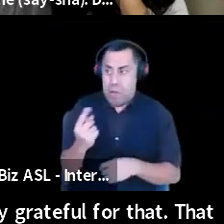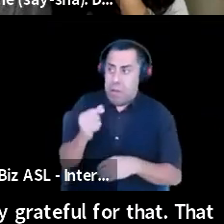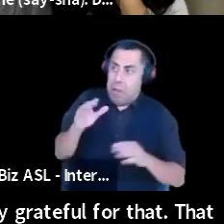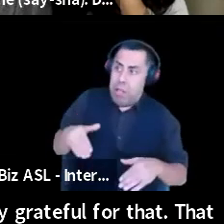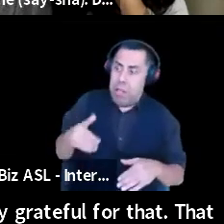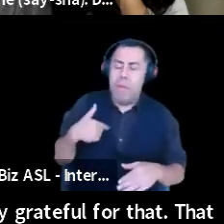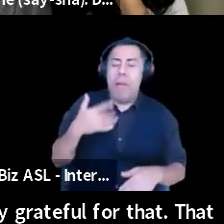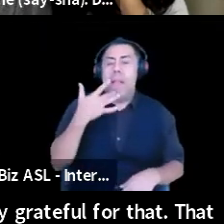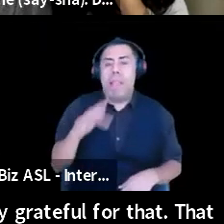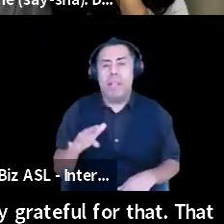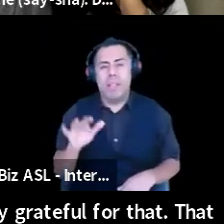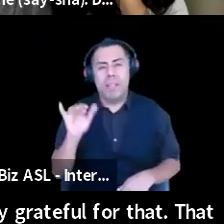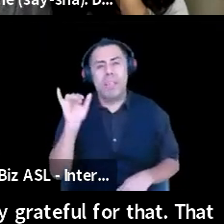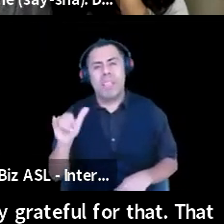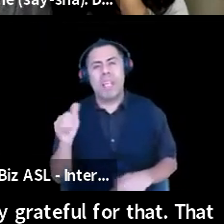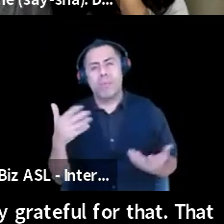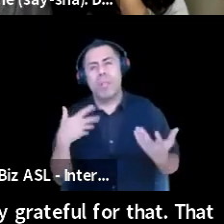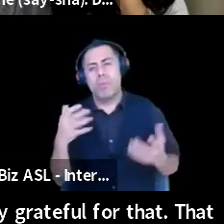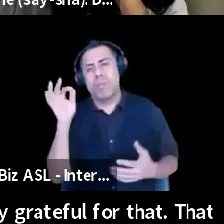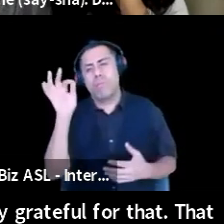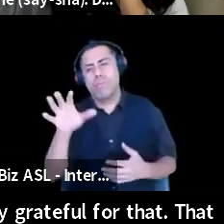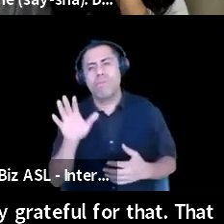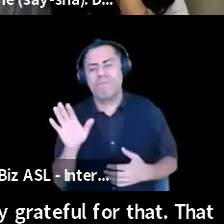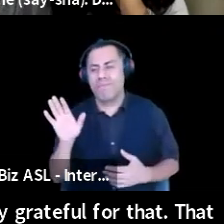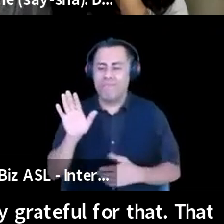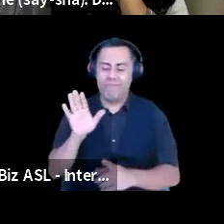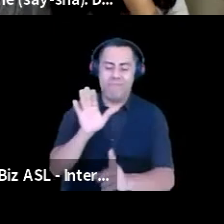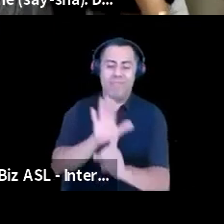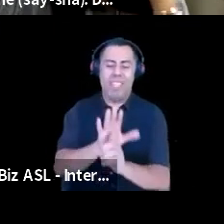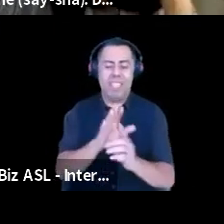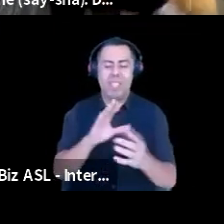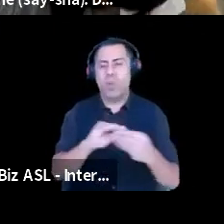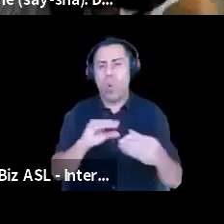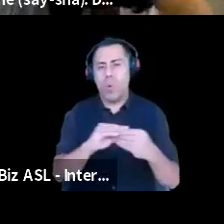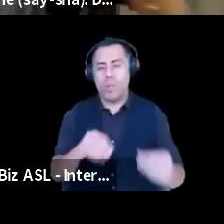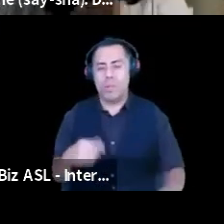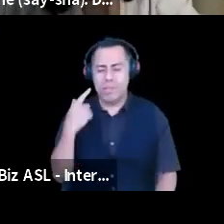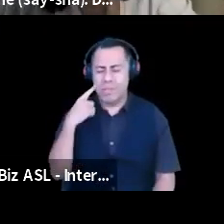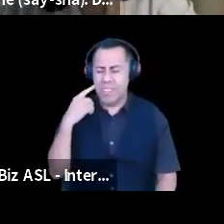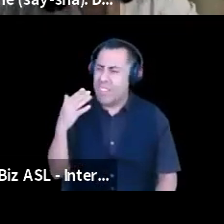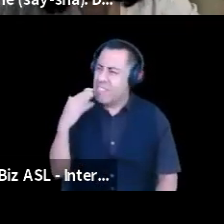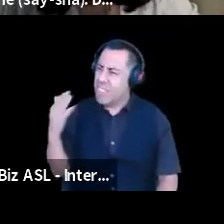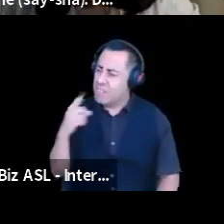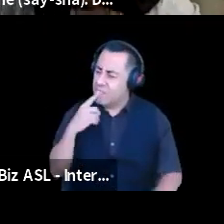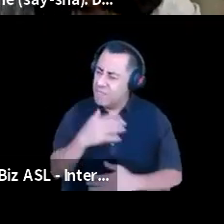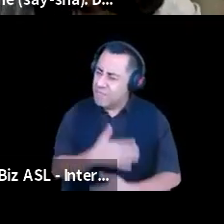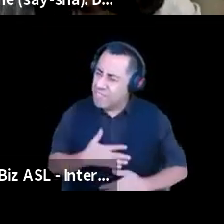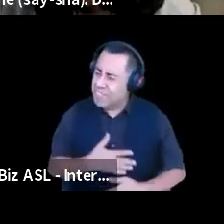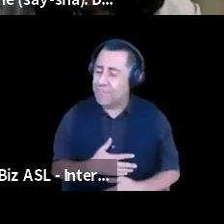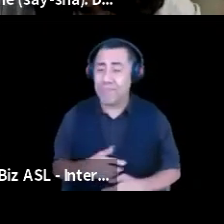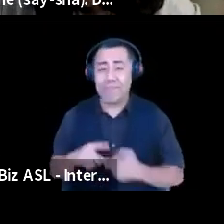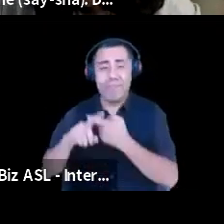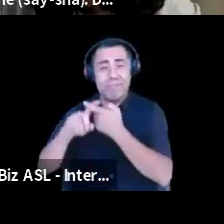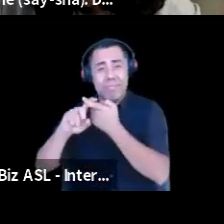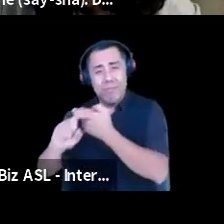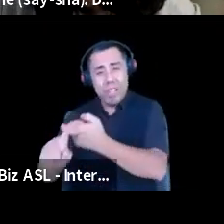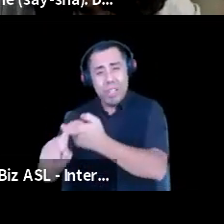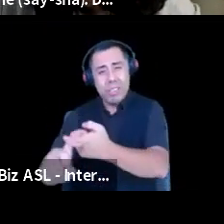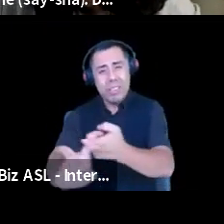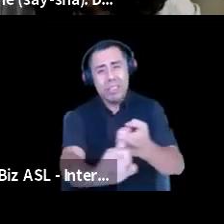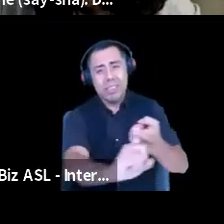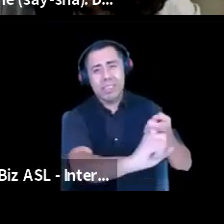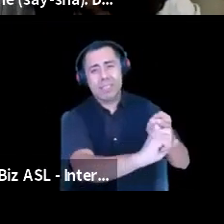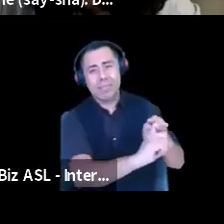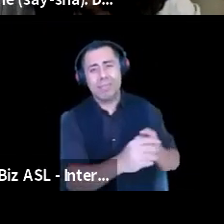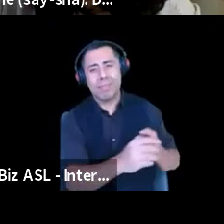as far as this story goes. Thank you. I appreciate that. My friends, this is, you know, the greatest